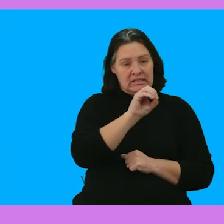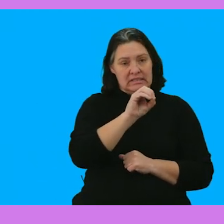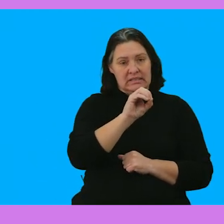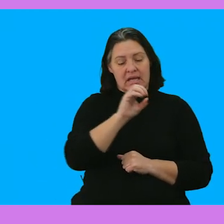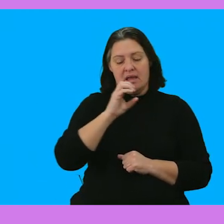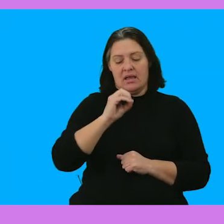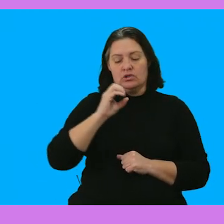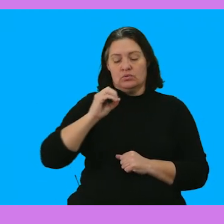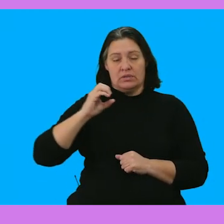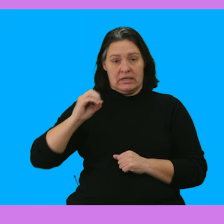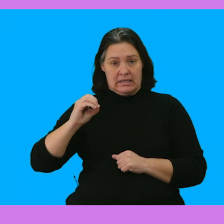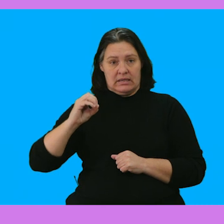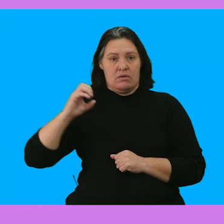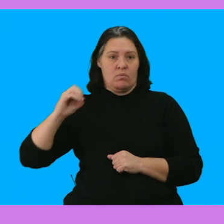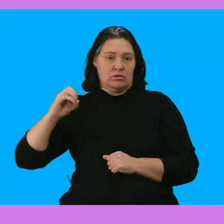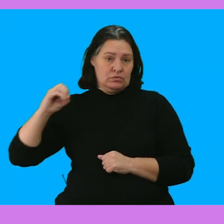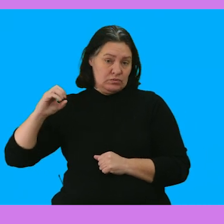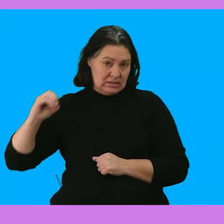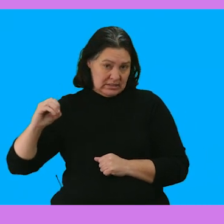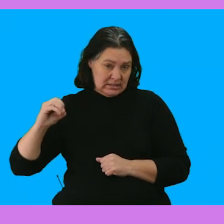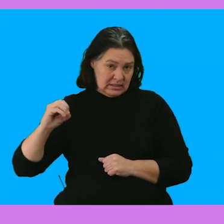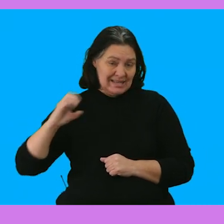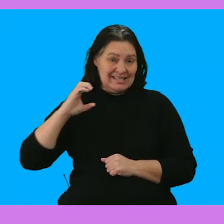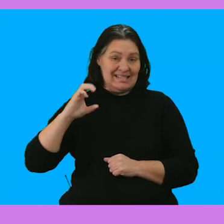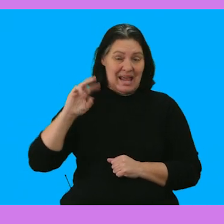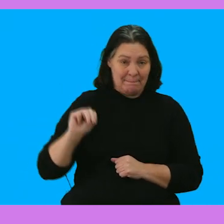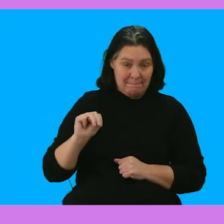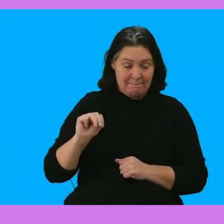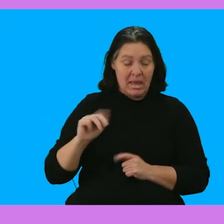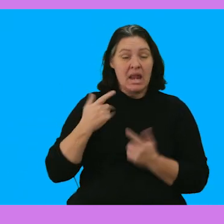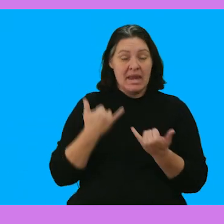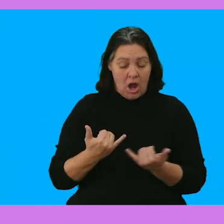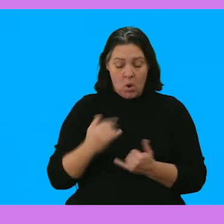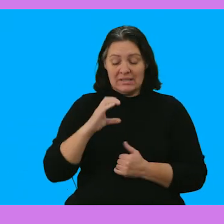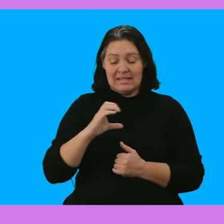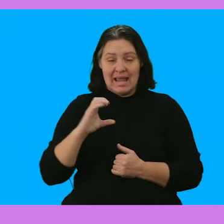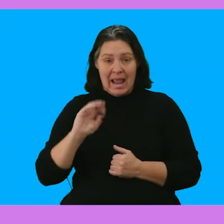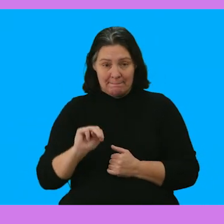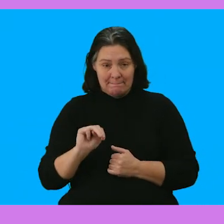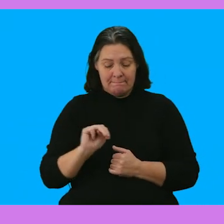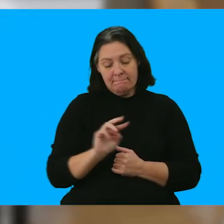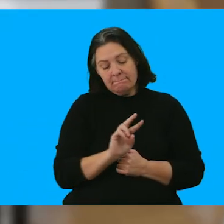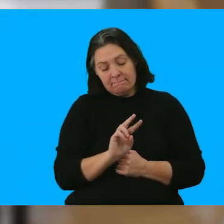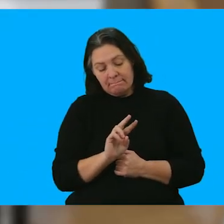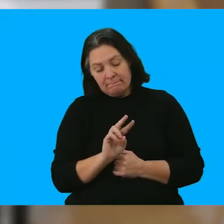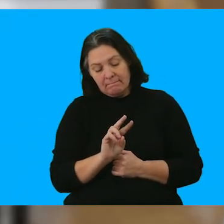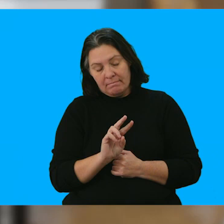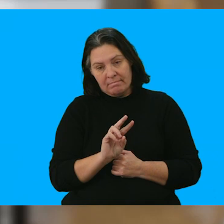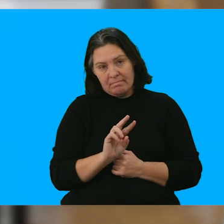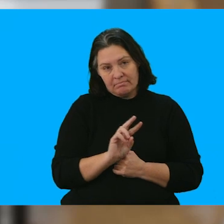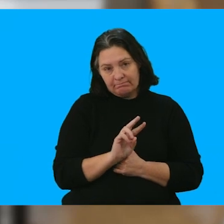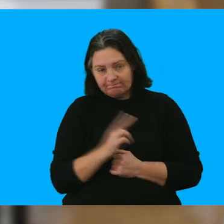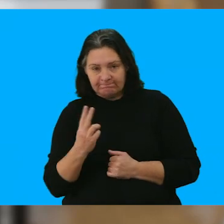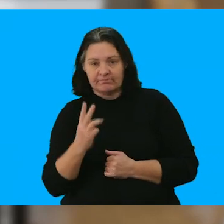answer of 130 million centimeters, right? So now I must convert from centimeters to